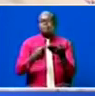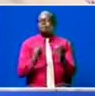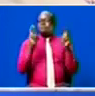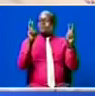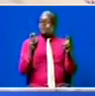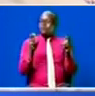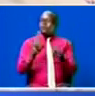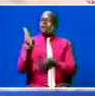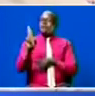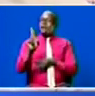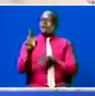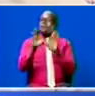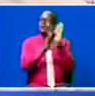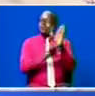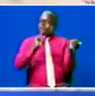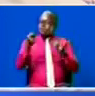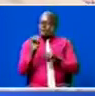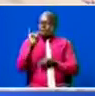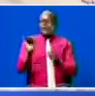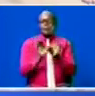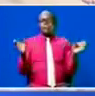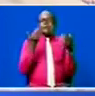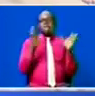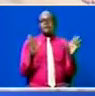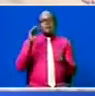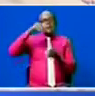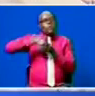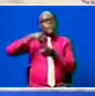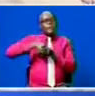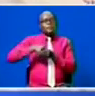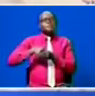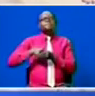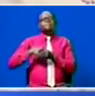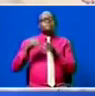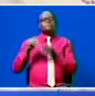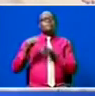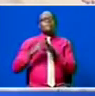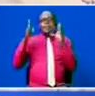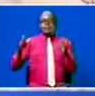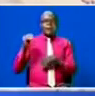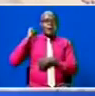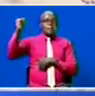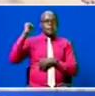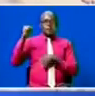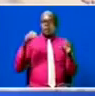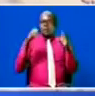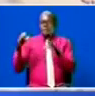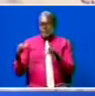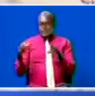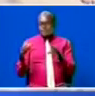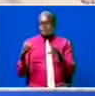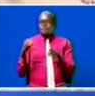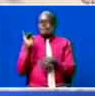issues, referendum, which already seems to cause a divide within, you know, the larger political arena, would